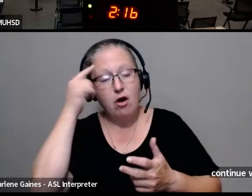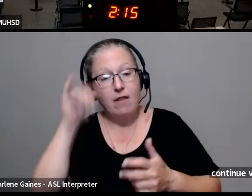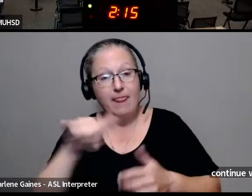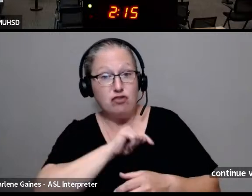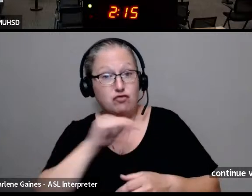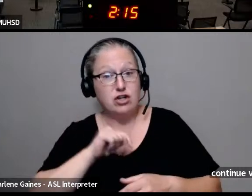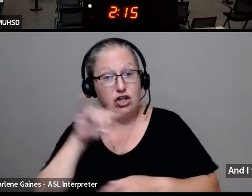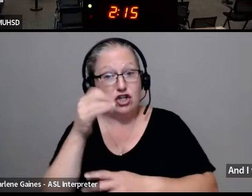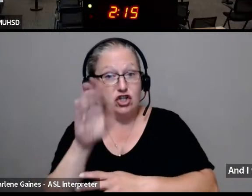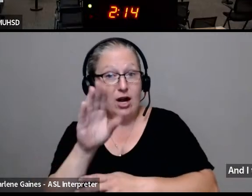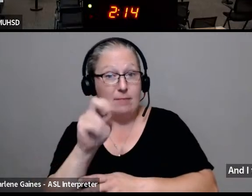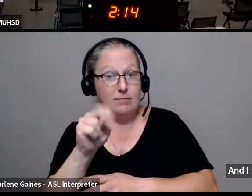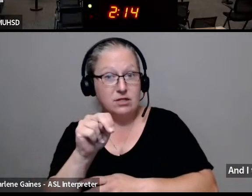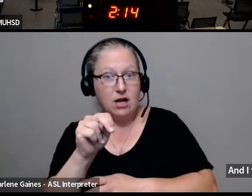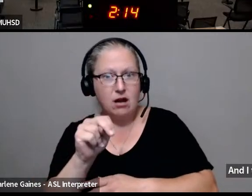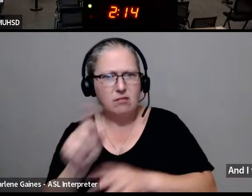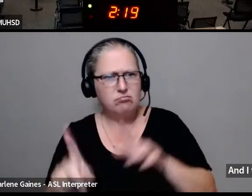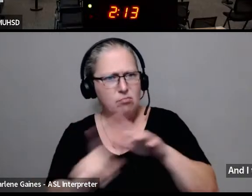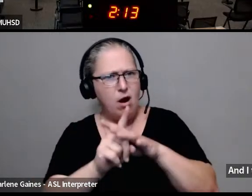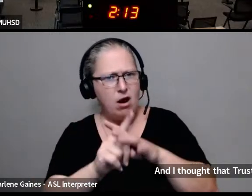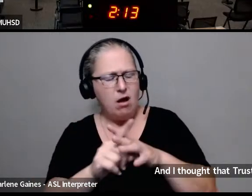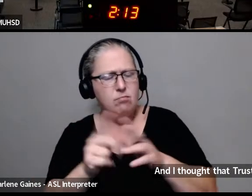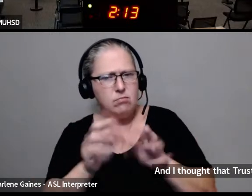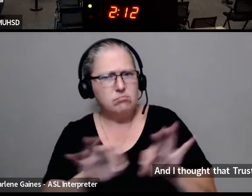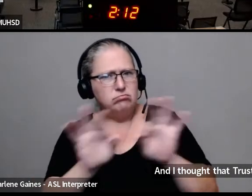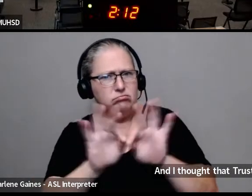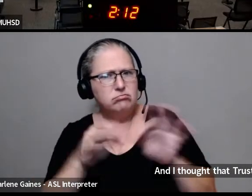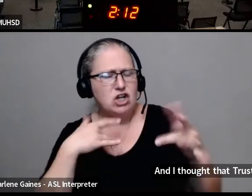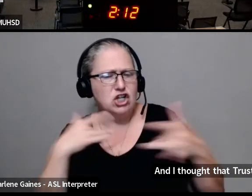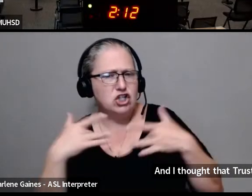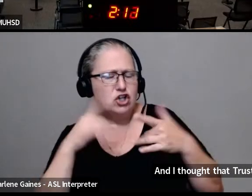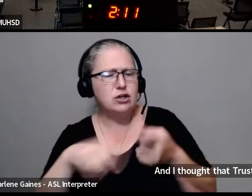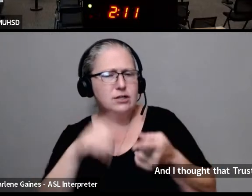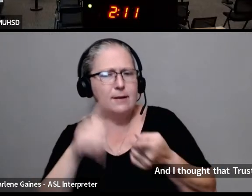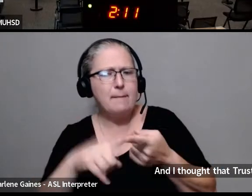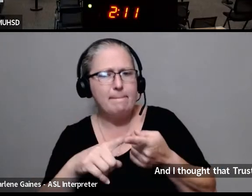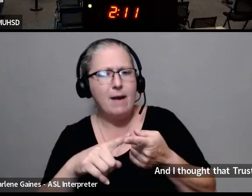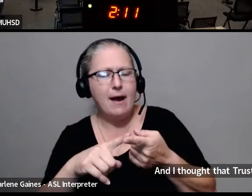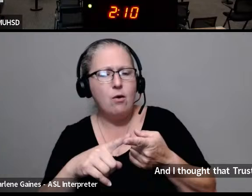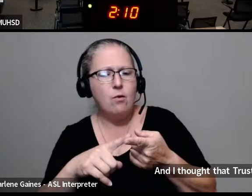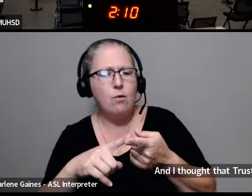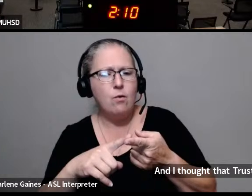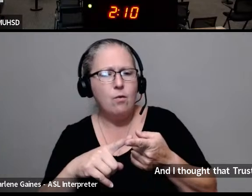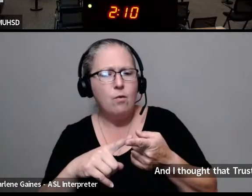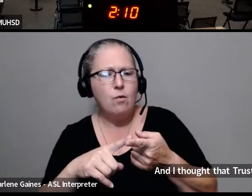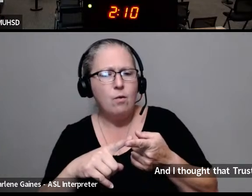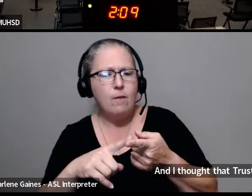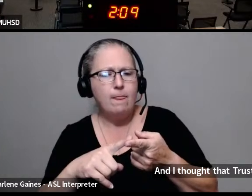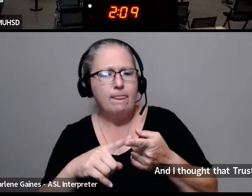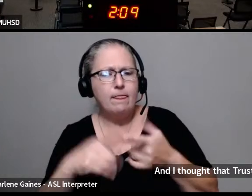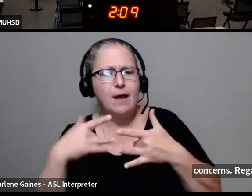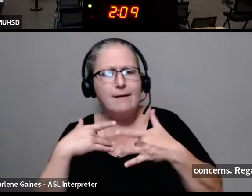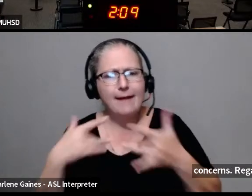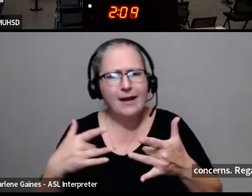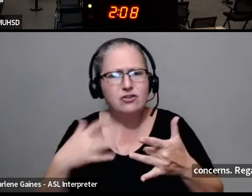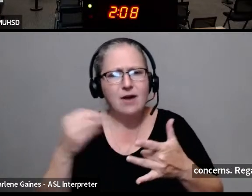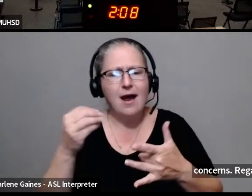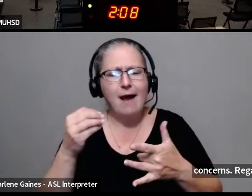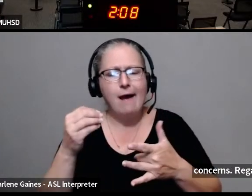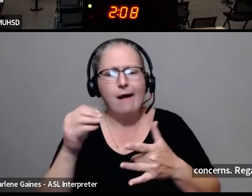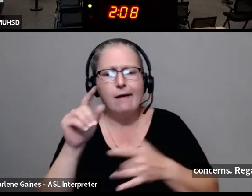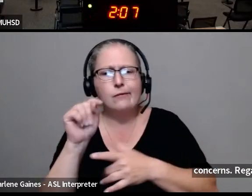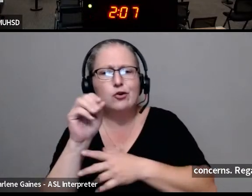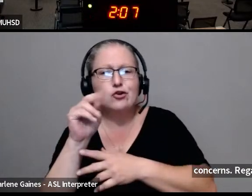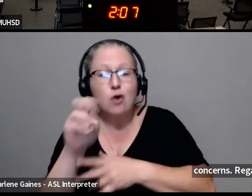Trustee Jacobson raised some valid concerns regarding the nature and tone of some of Shafir